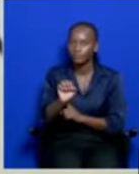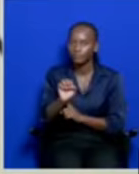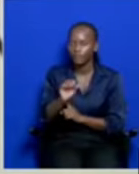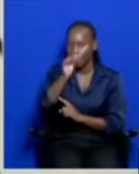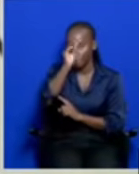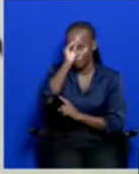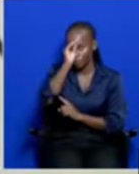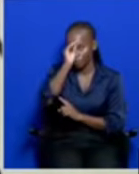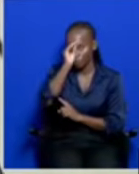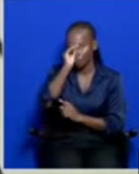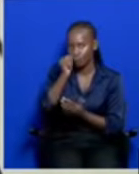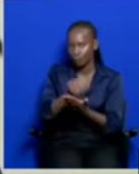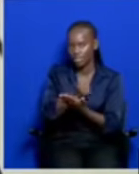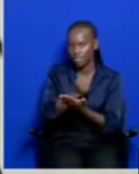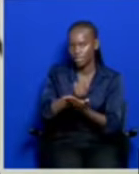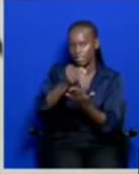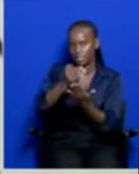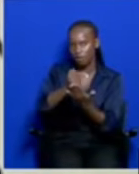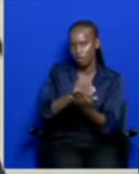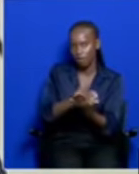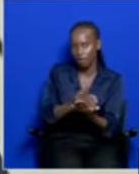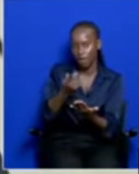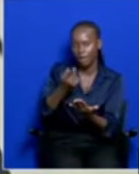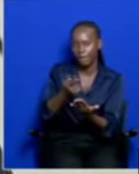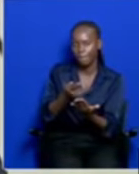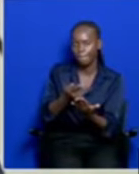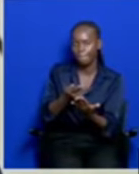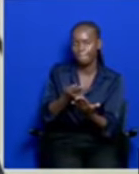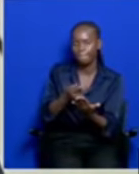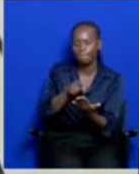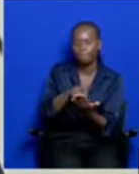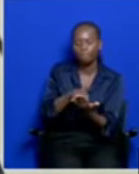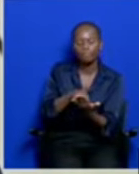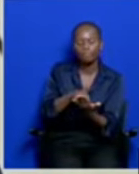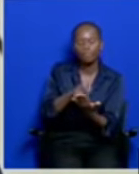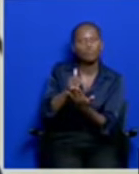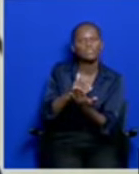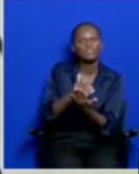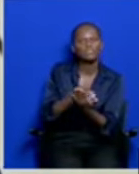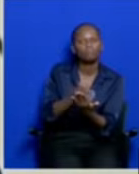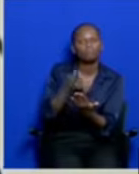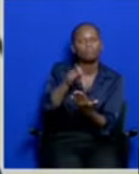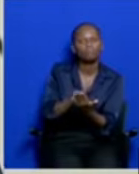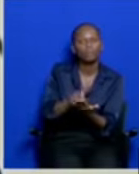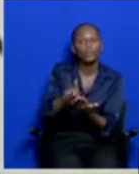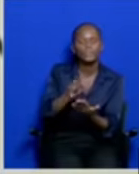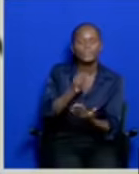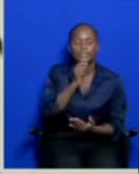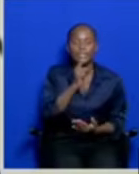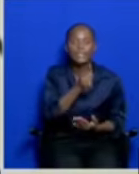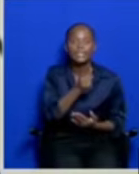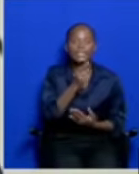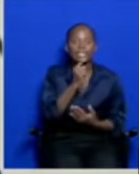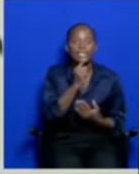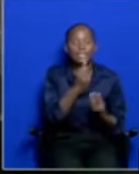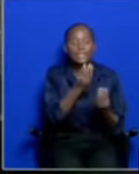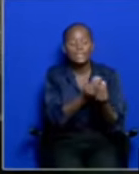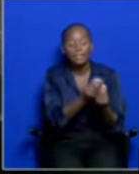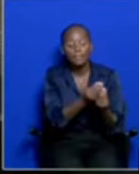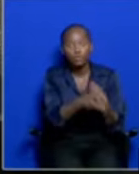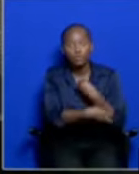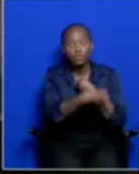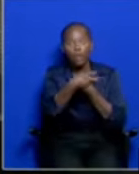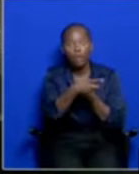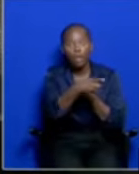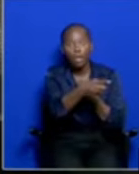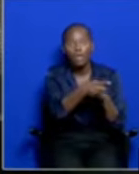of stolen return of suspected stolen property to the owner. It is used by